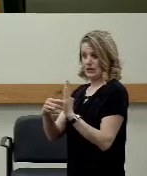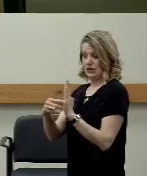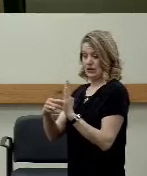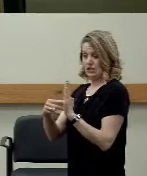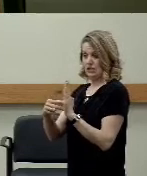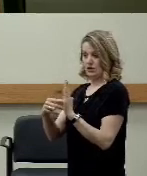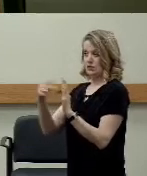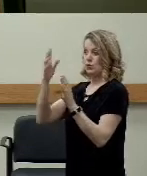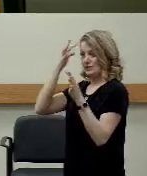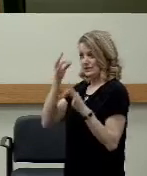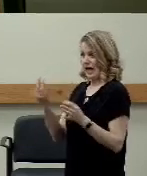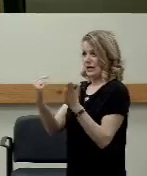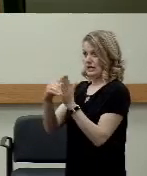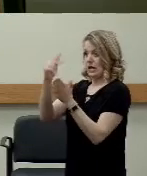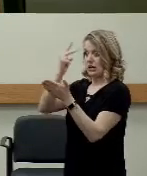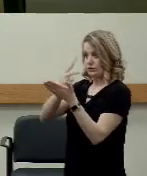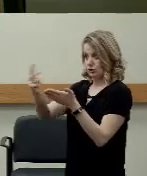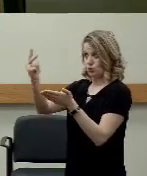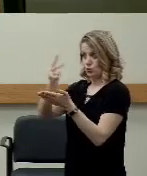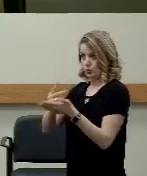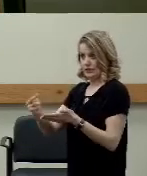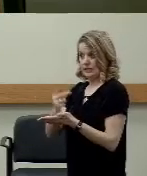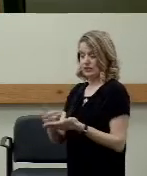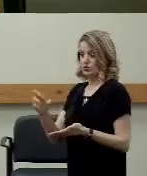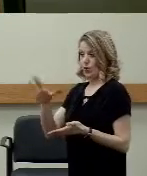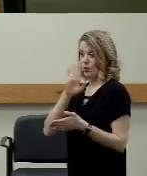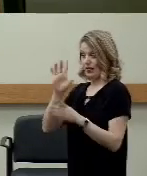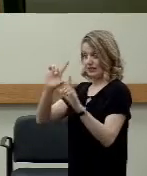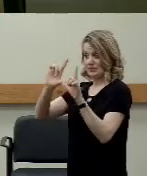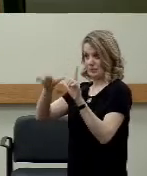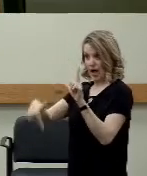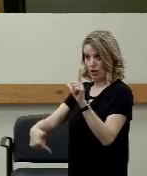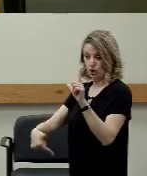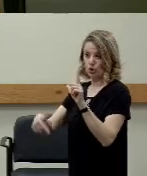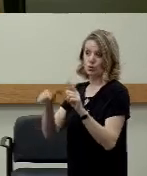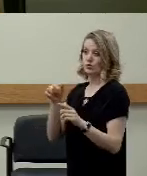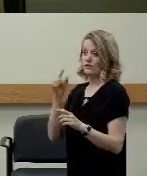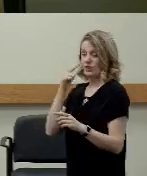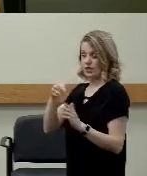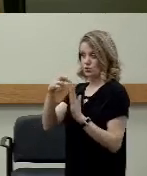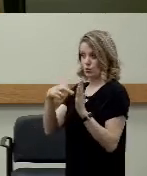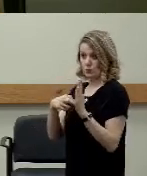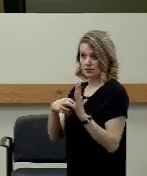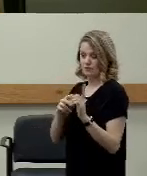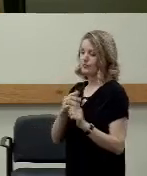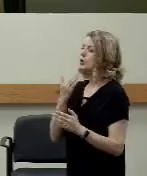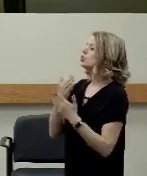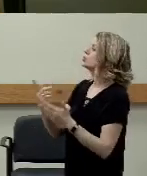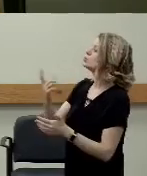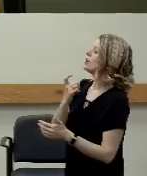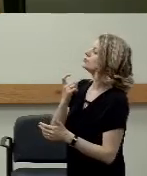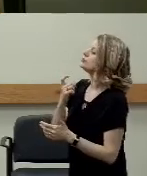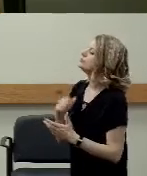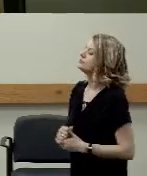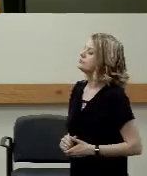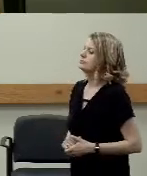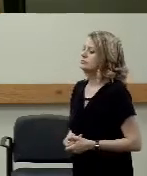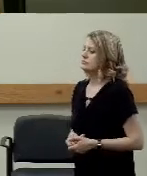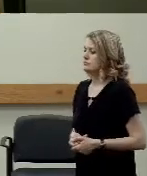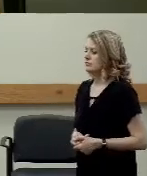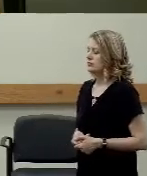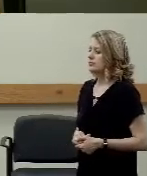at a time? Or is there an expiration date that you are foreseeing on this resolution? Good question.